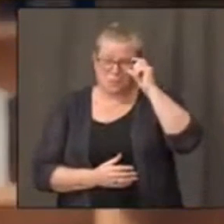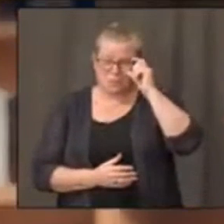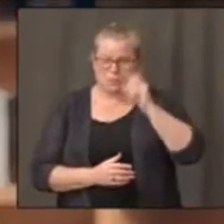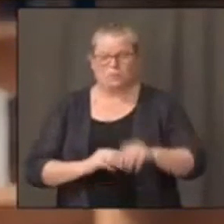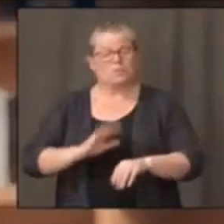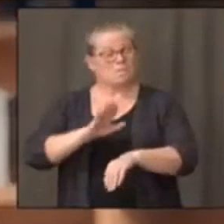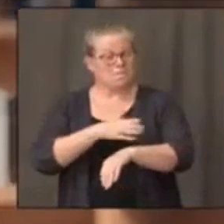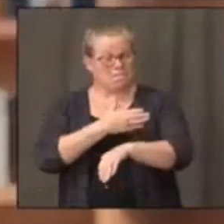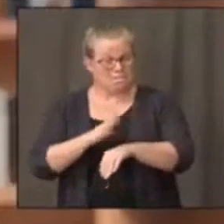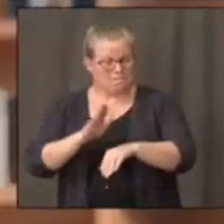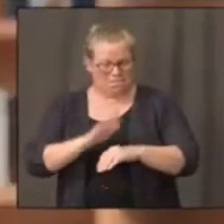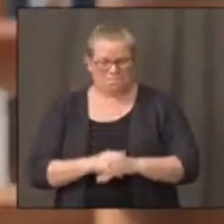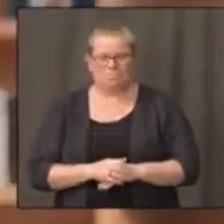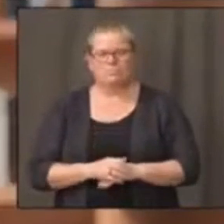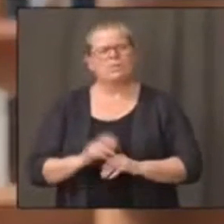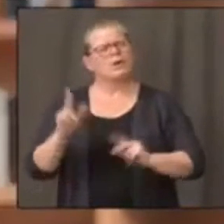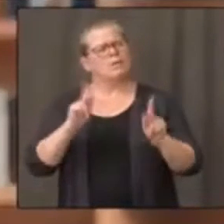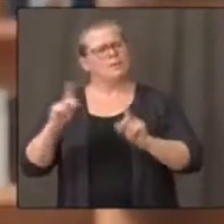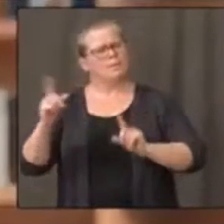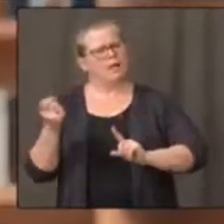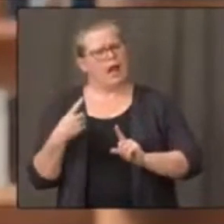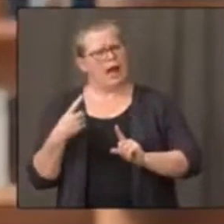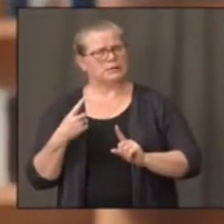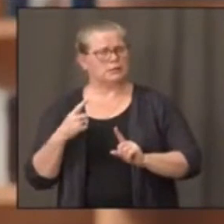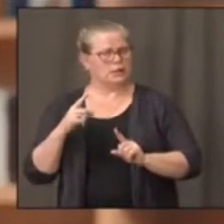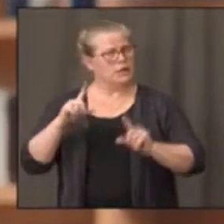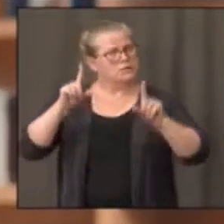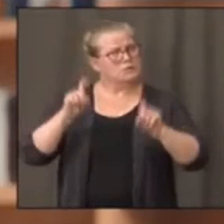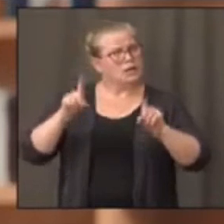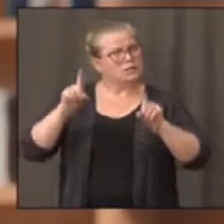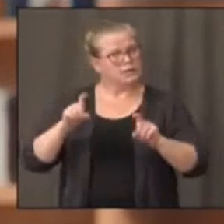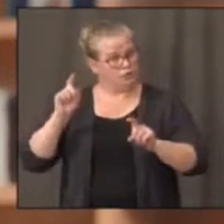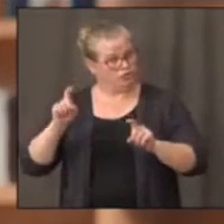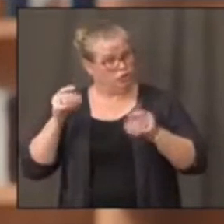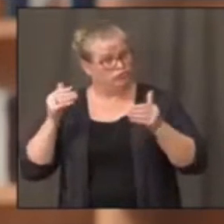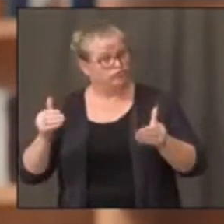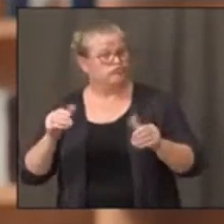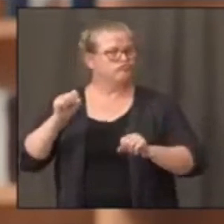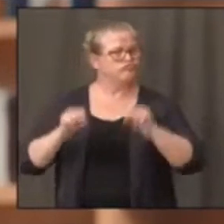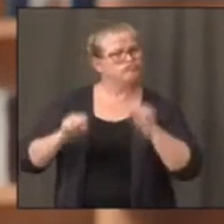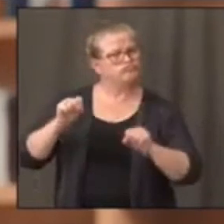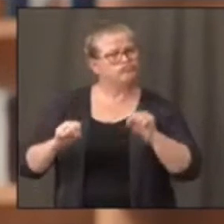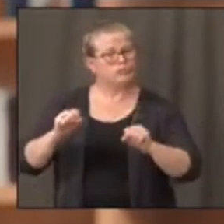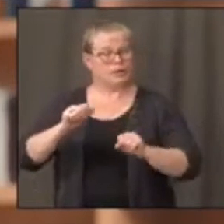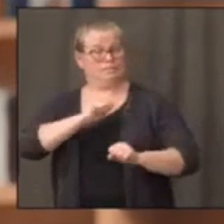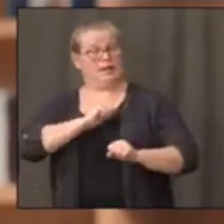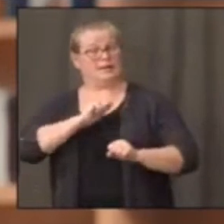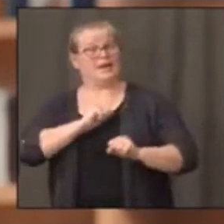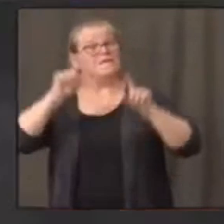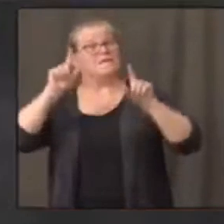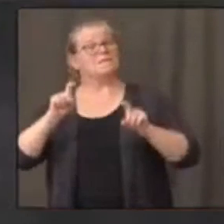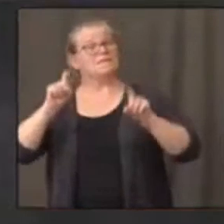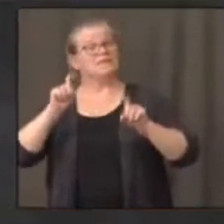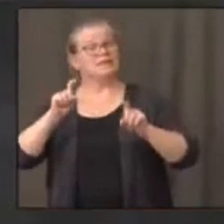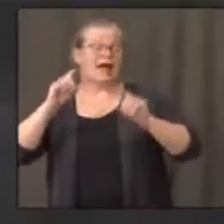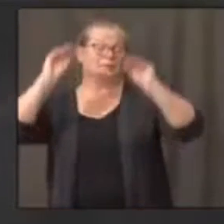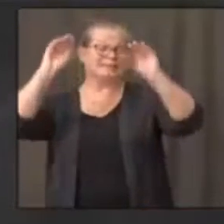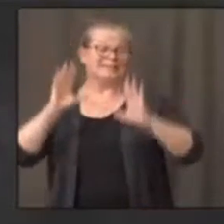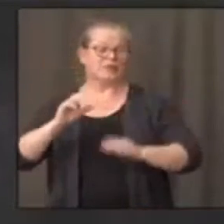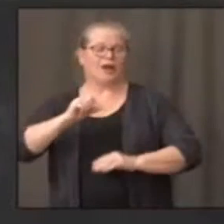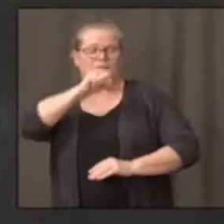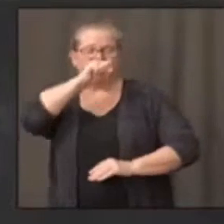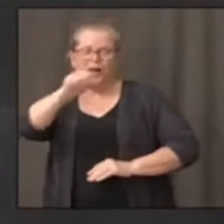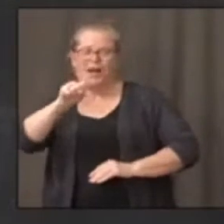People ask me, is it hard to figure out if I should get tested for coronavirus? Well, as a professor, I love giving a pop quiz. Are you experiencing